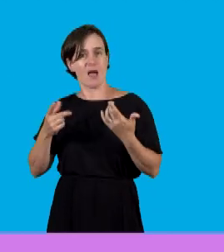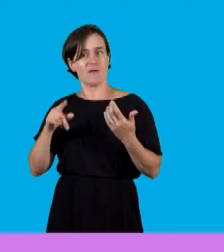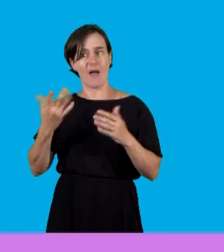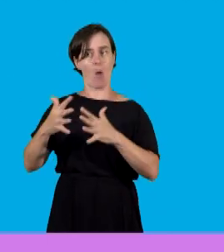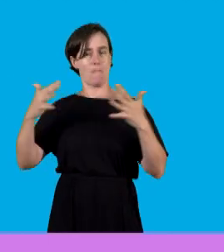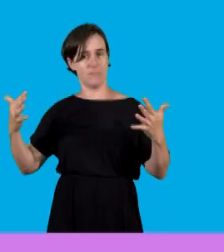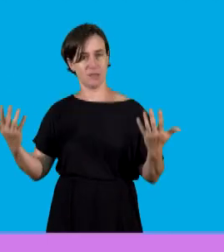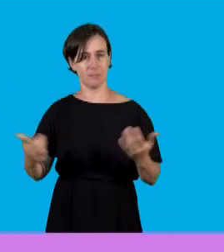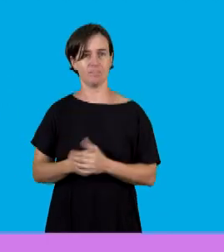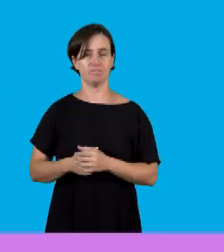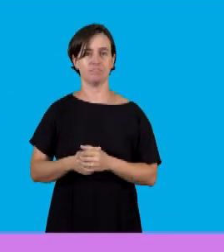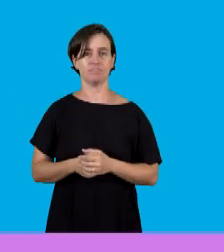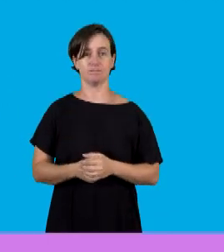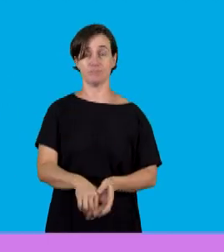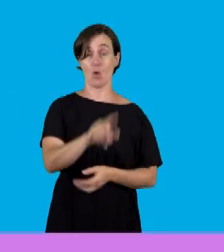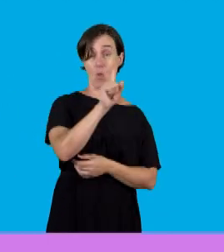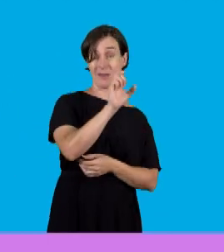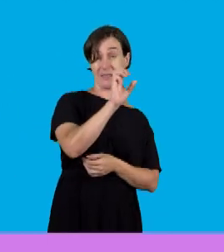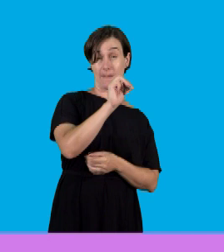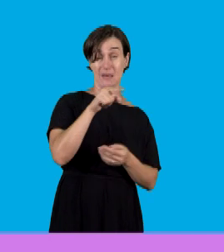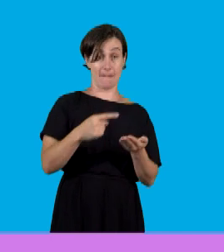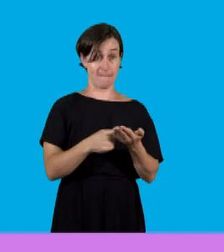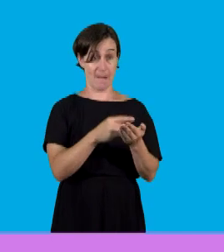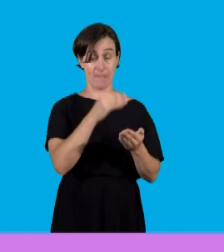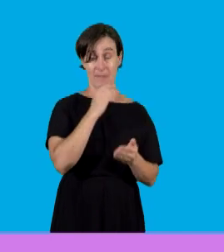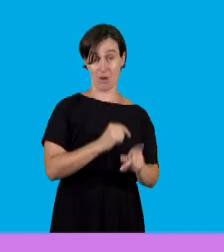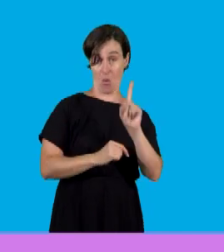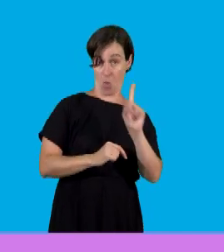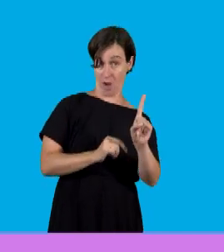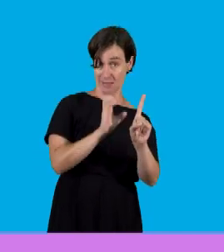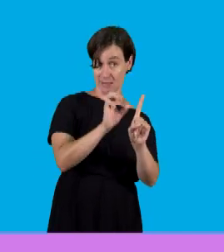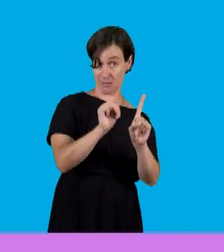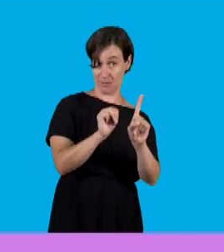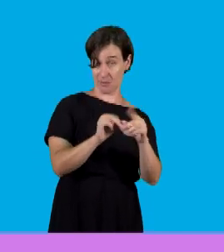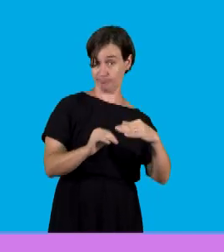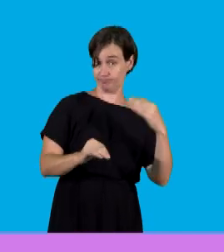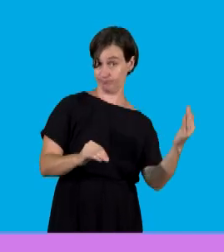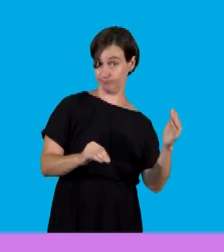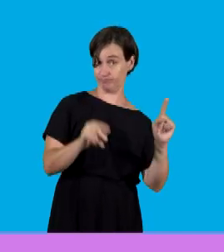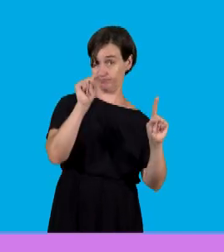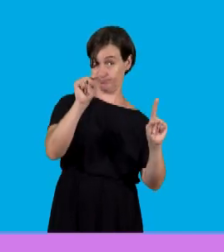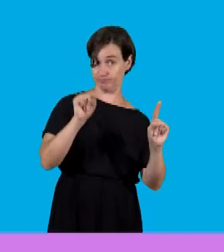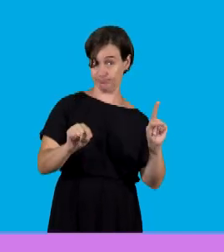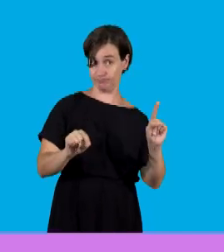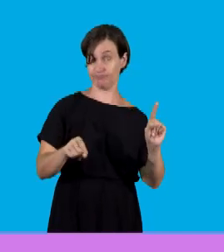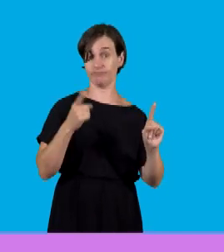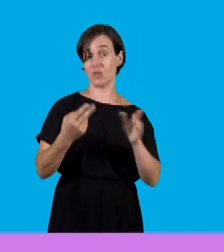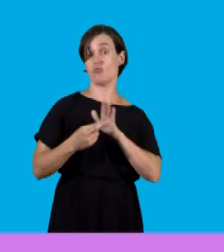our right-hand side. So the question says 1 centimeter on the map. So it means we have 1 centimeter on our left-hand